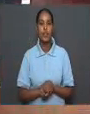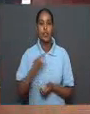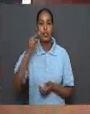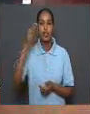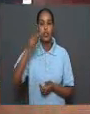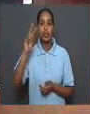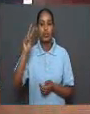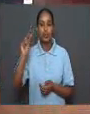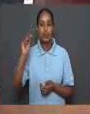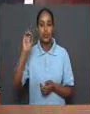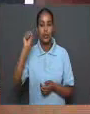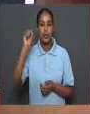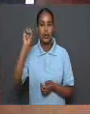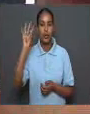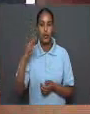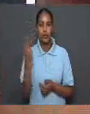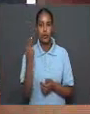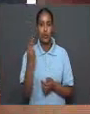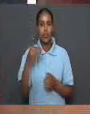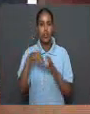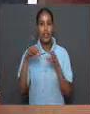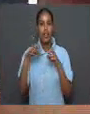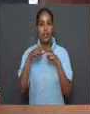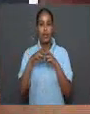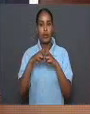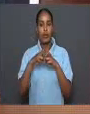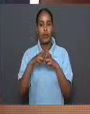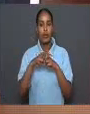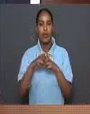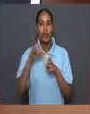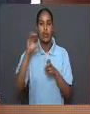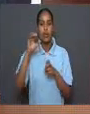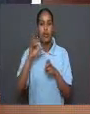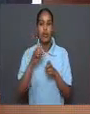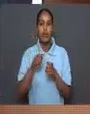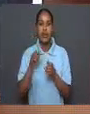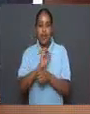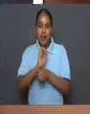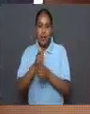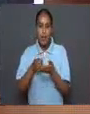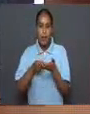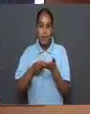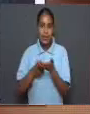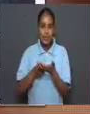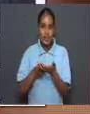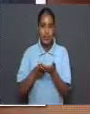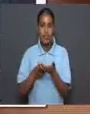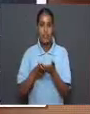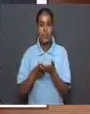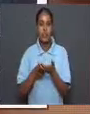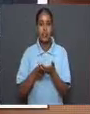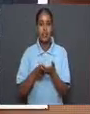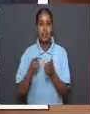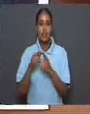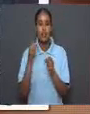Sulfuric acid is used as an electrolyte in car batteries and as a catalyst